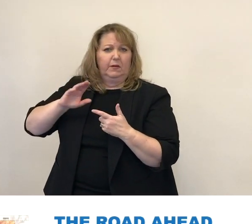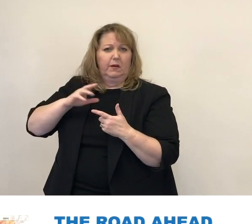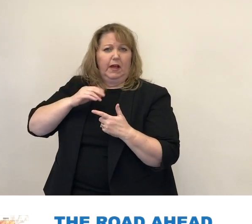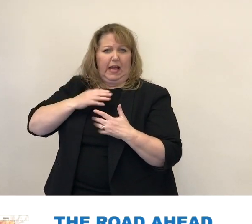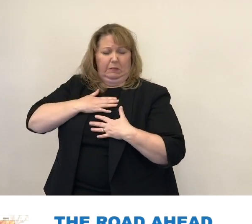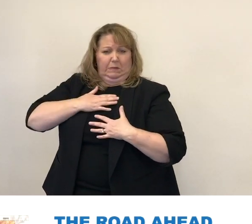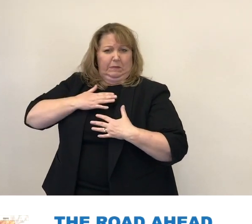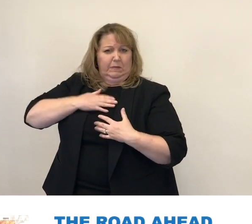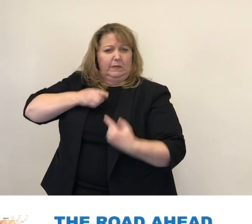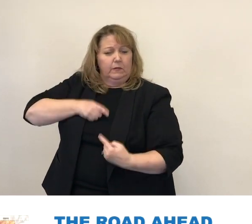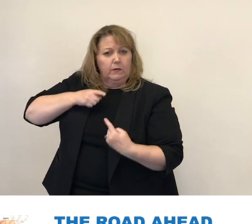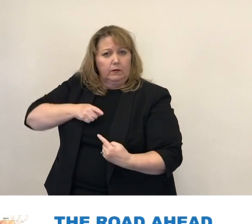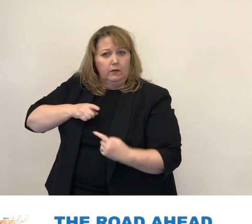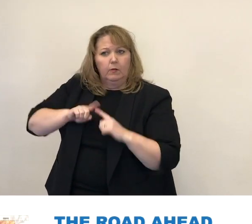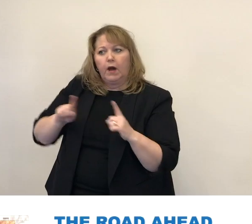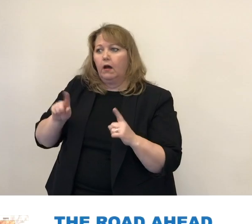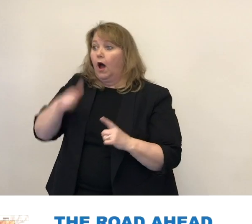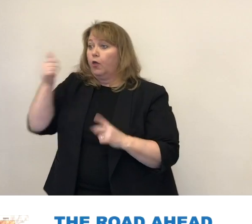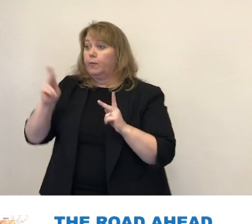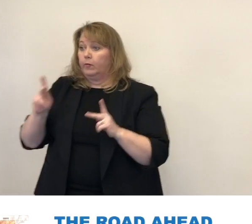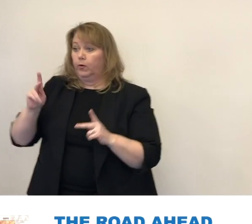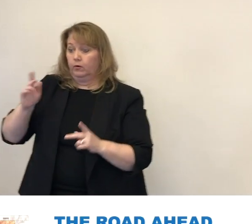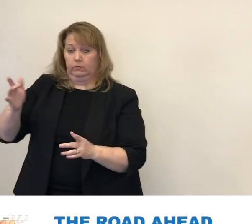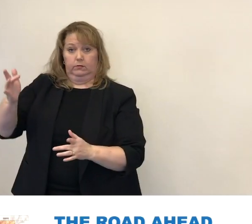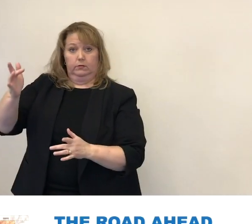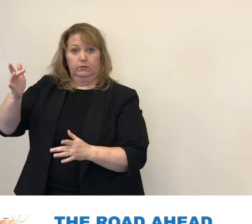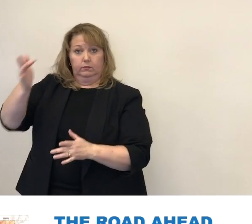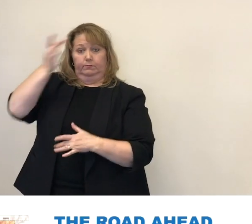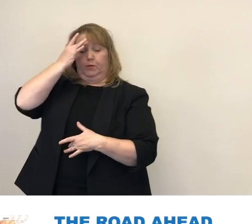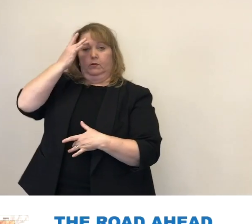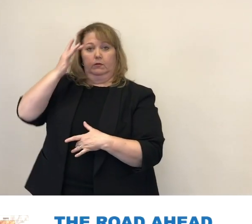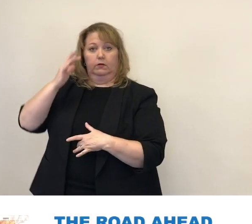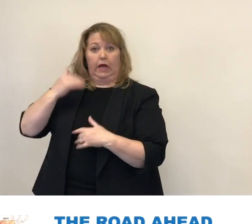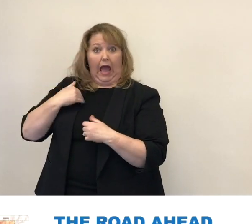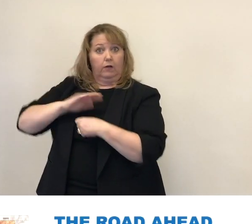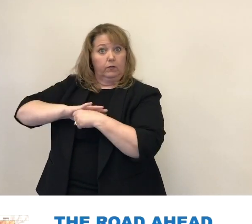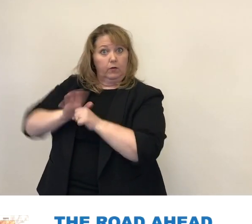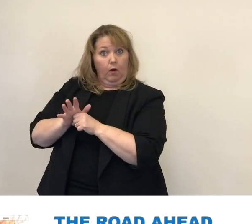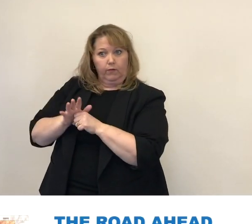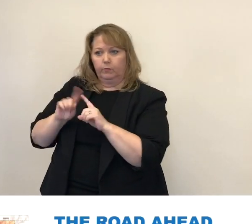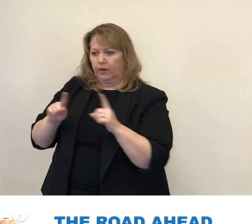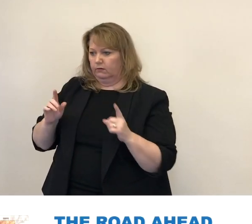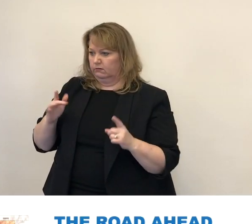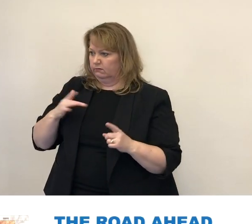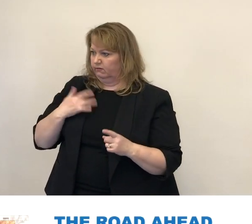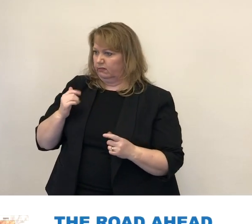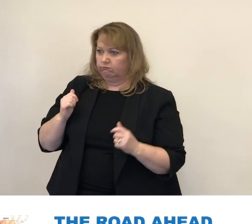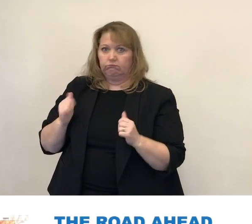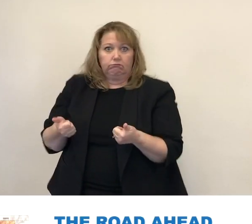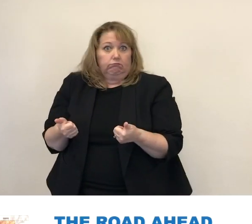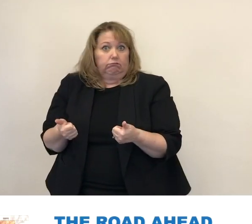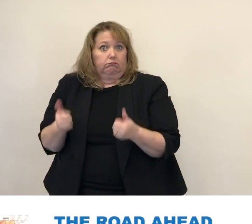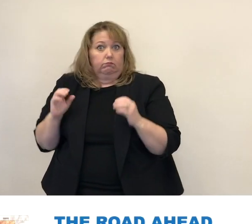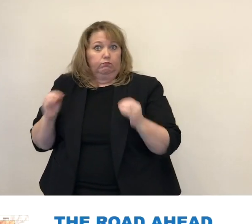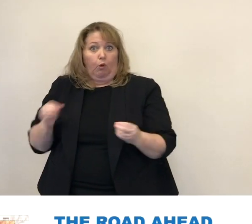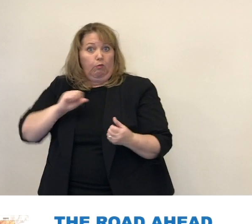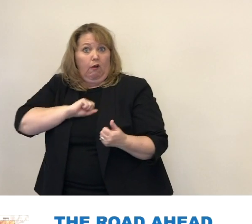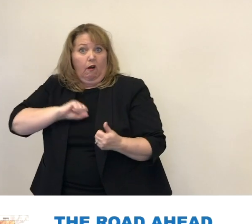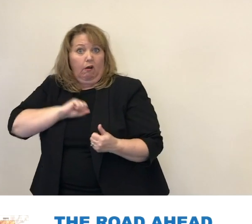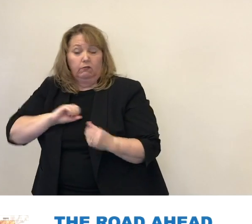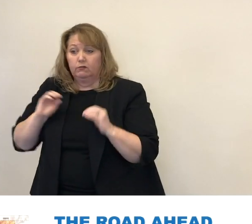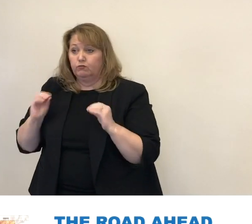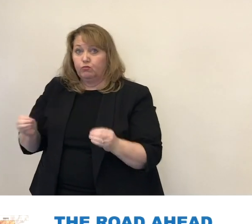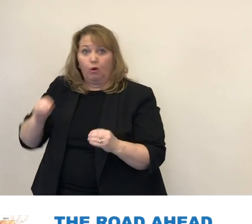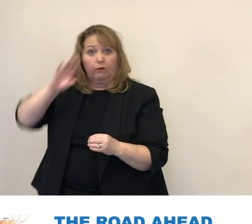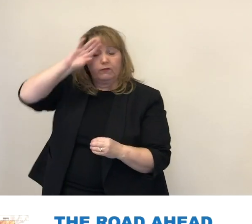truly infected. And in order for us to really understand this infection in terms of its fatality and how we're going to come out of this, we